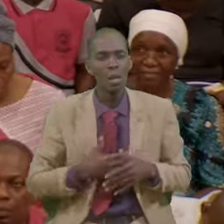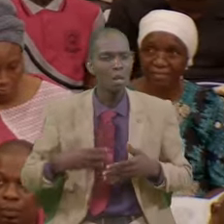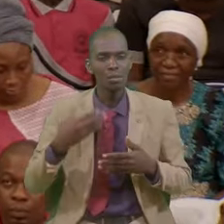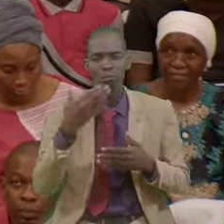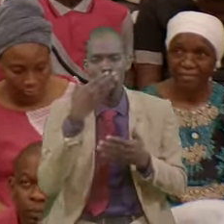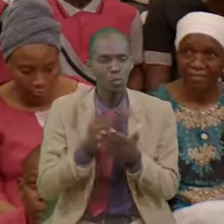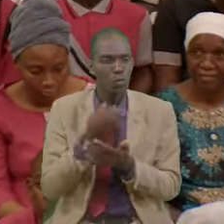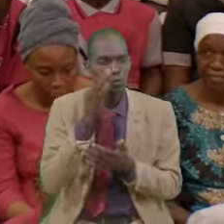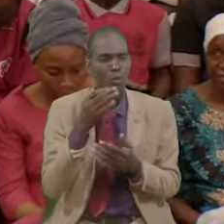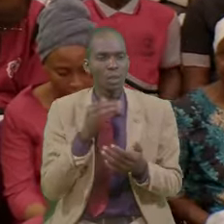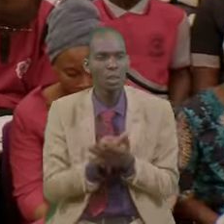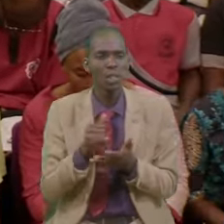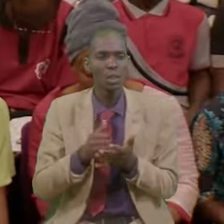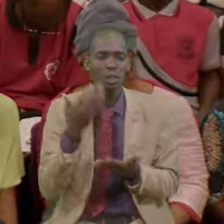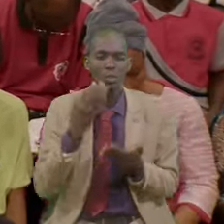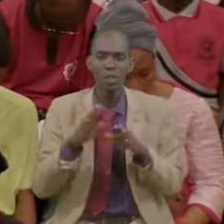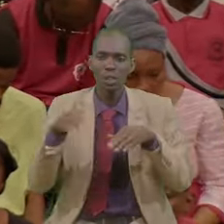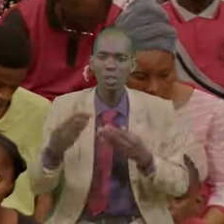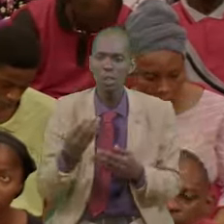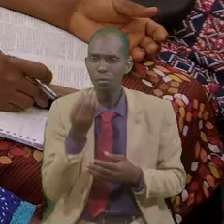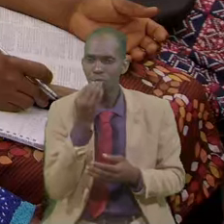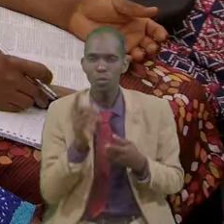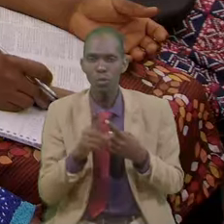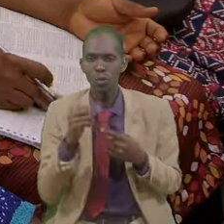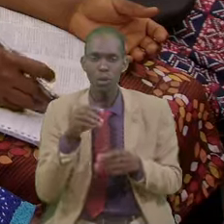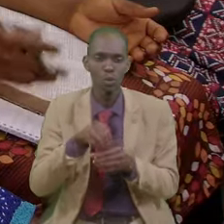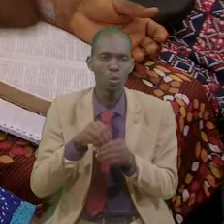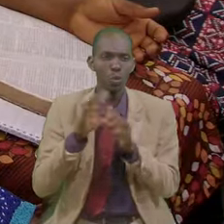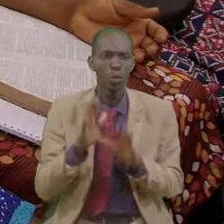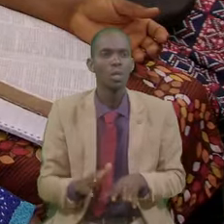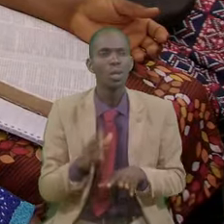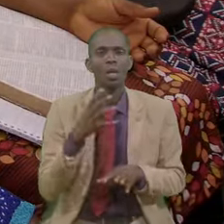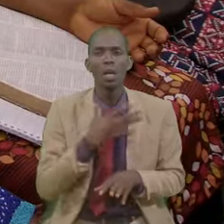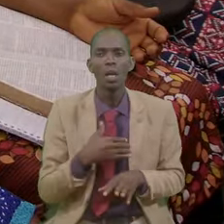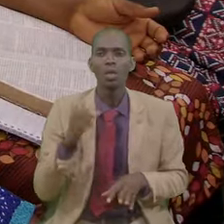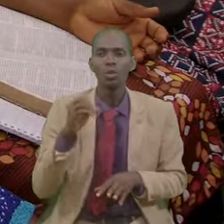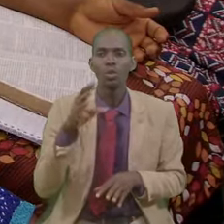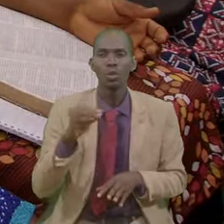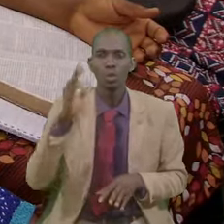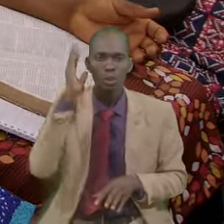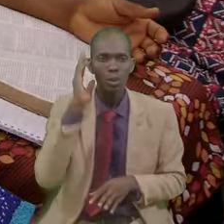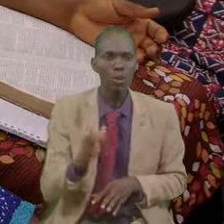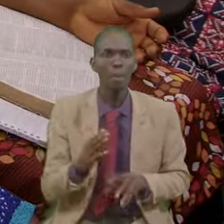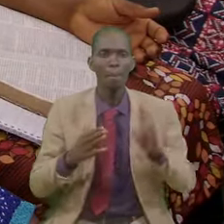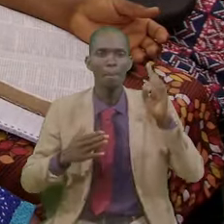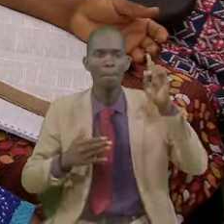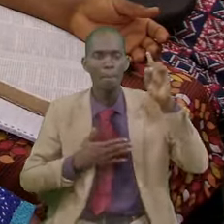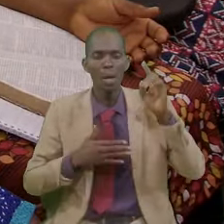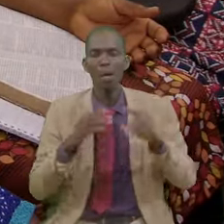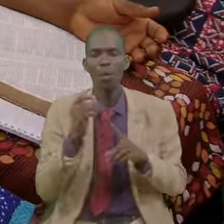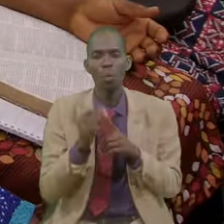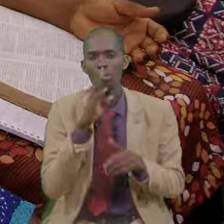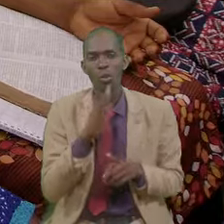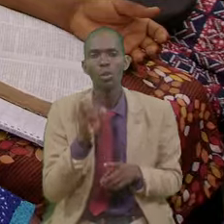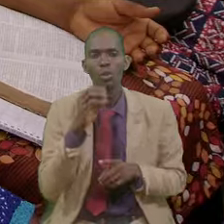sower, and bread to the eater, so shall my word be. So shall my promise be. So